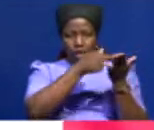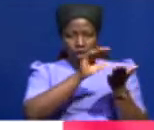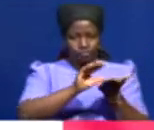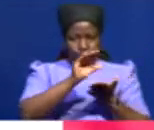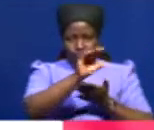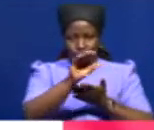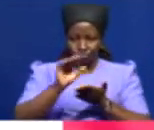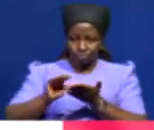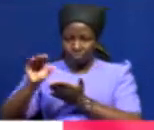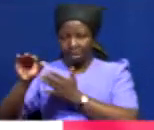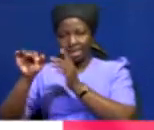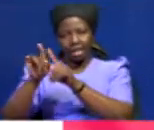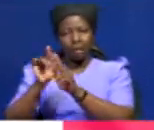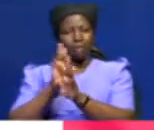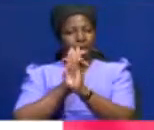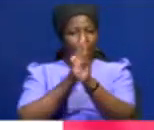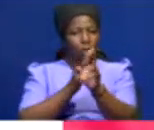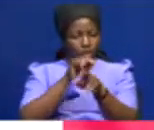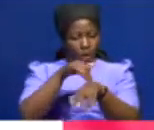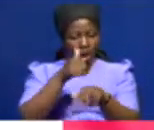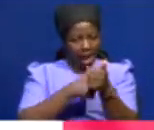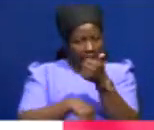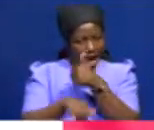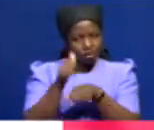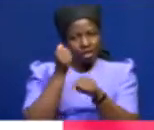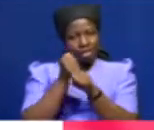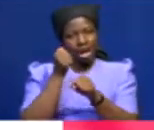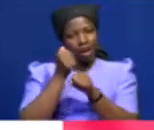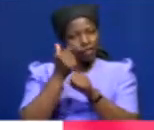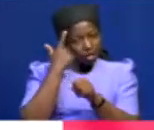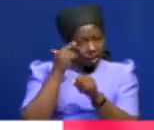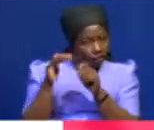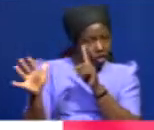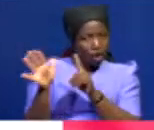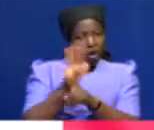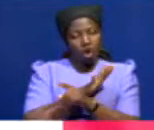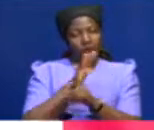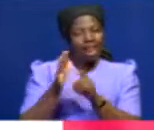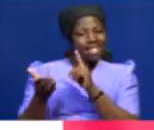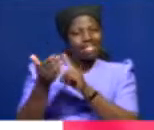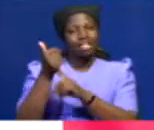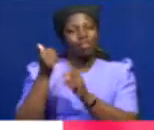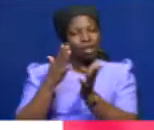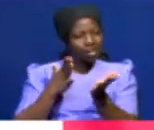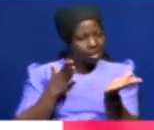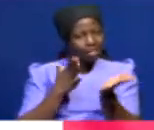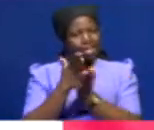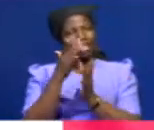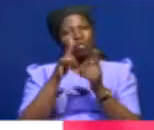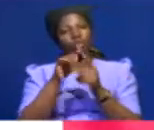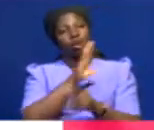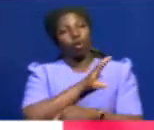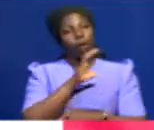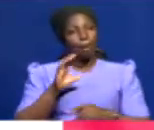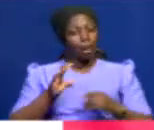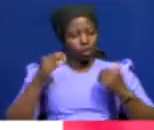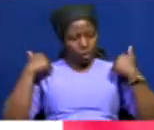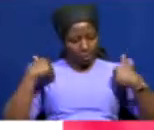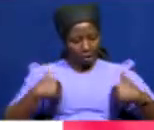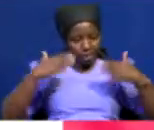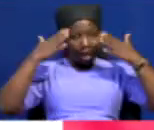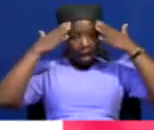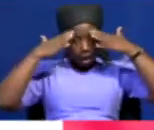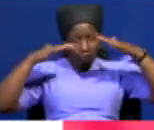reporting on measures undertaken for the full realization of the rights to the Commission, I am aware